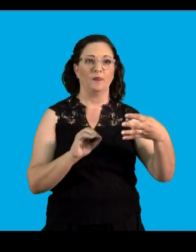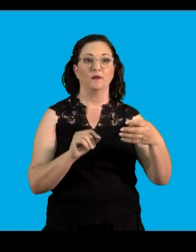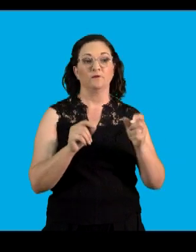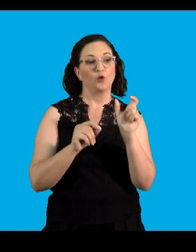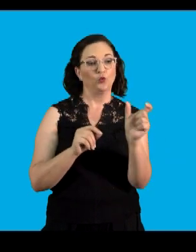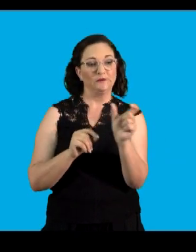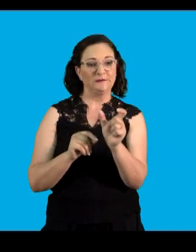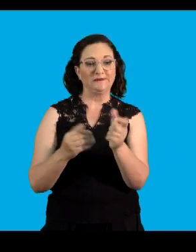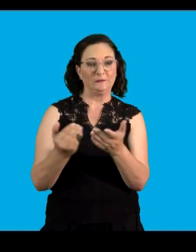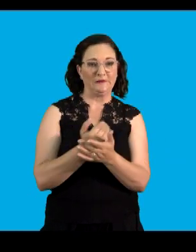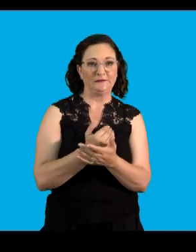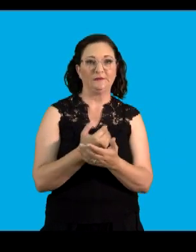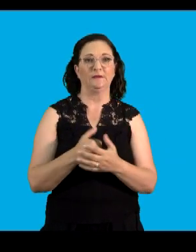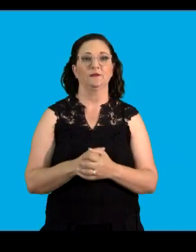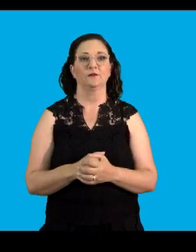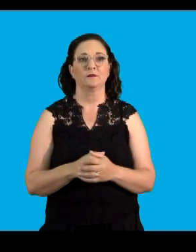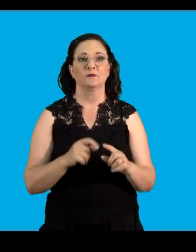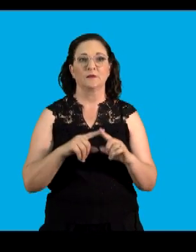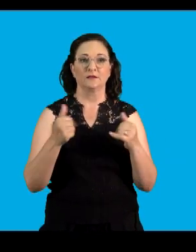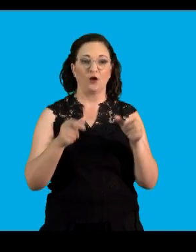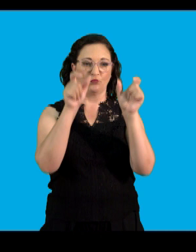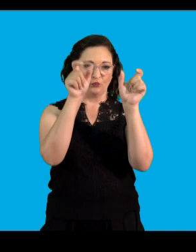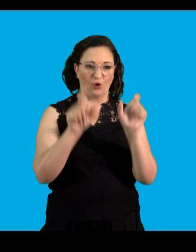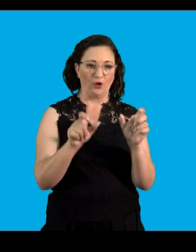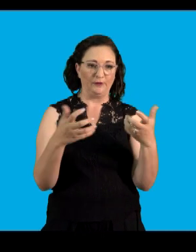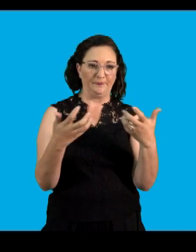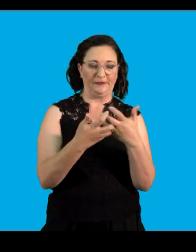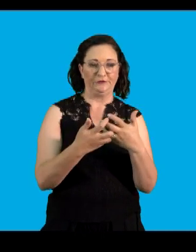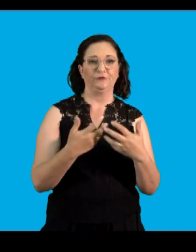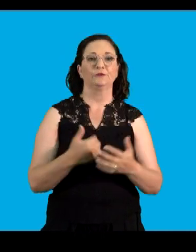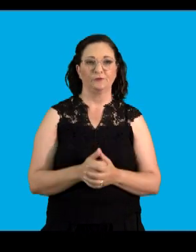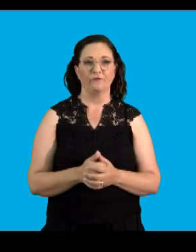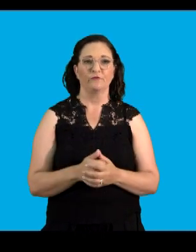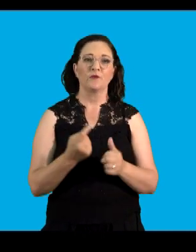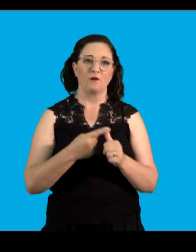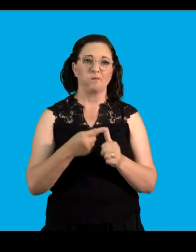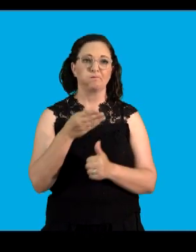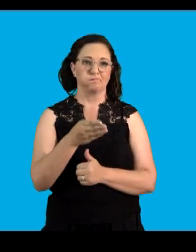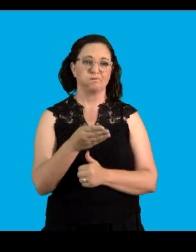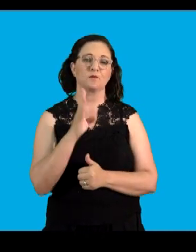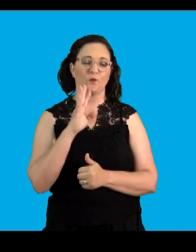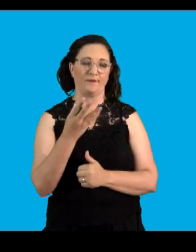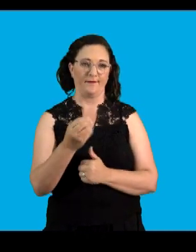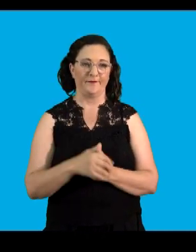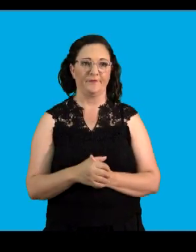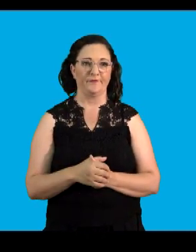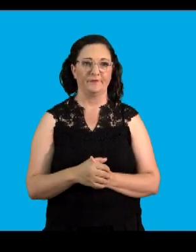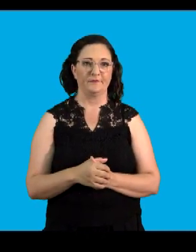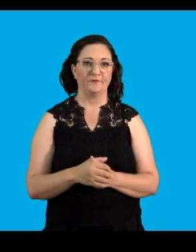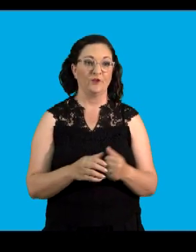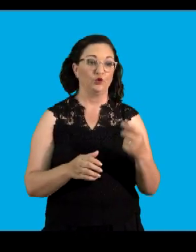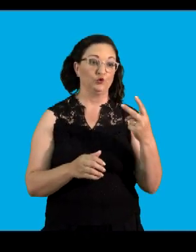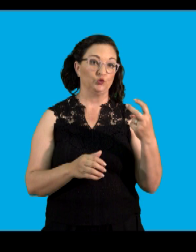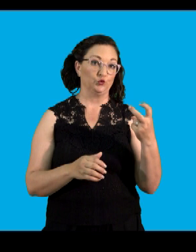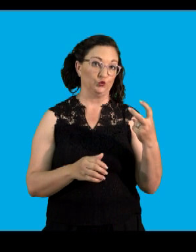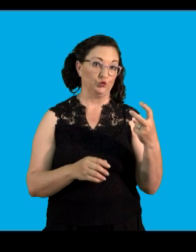words and matching the columns. Remember, matching column A and B, you'll have the answers there in your column B. So 2 marks